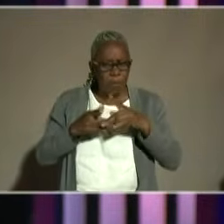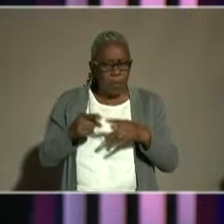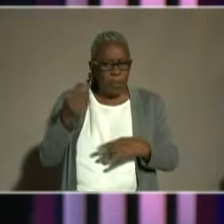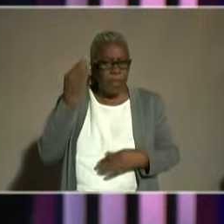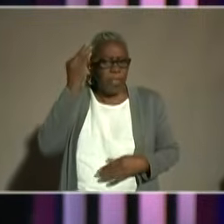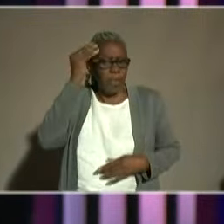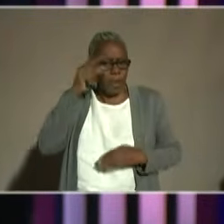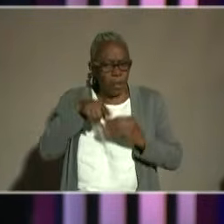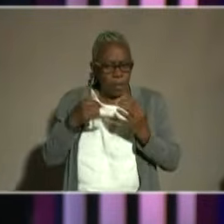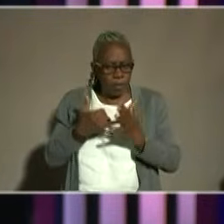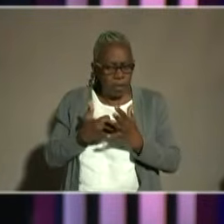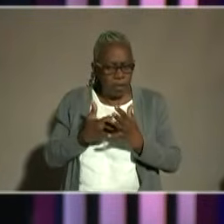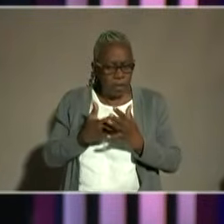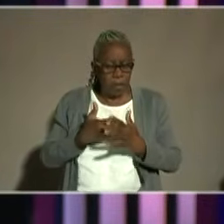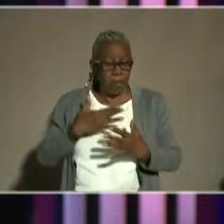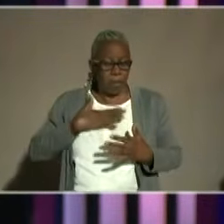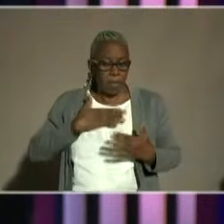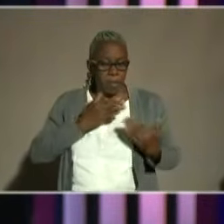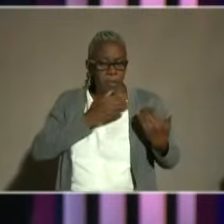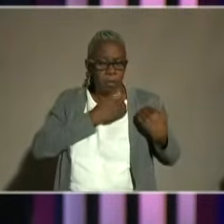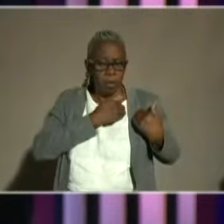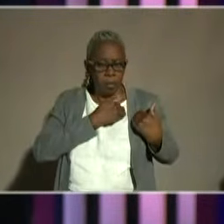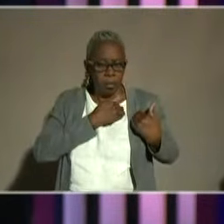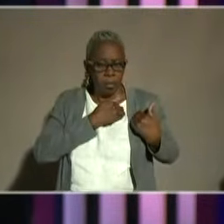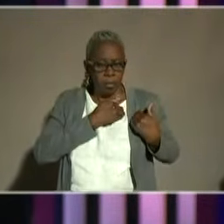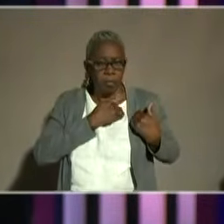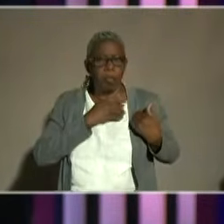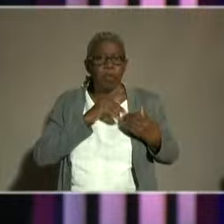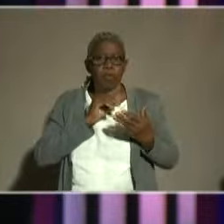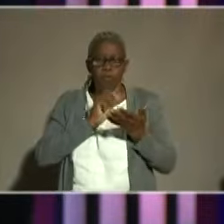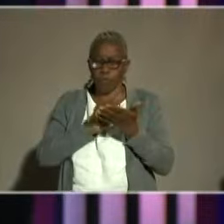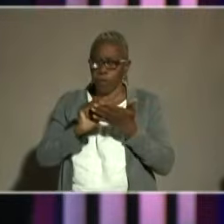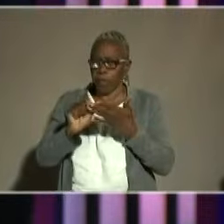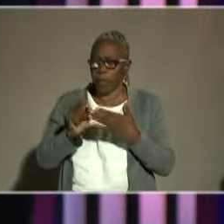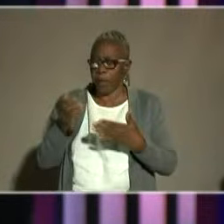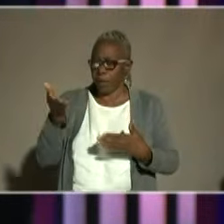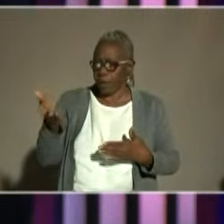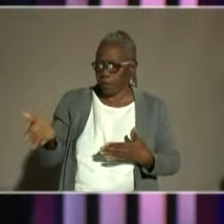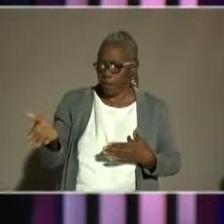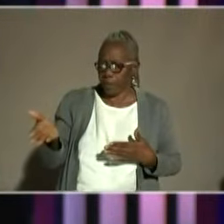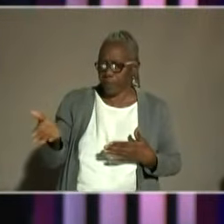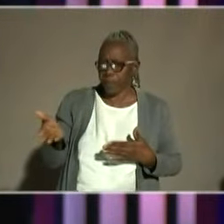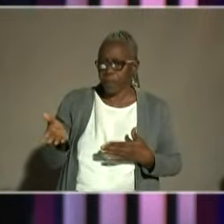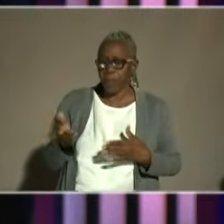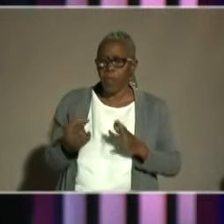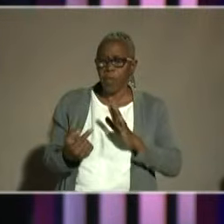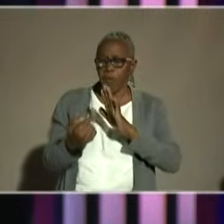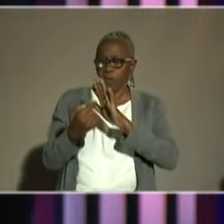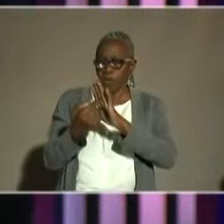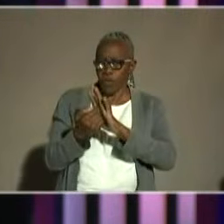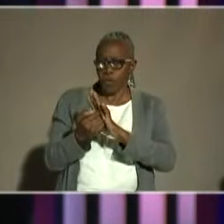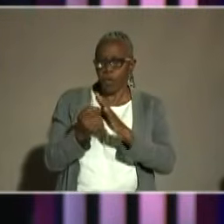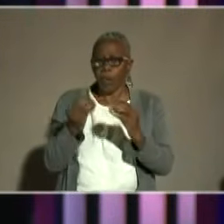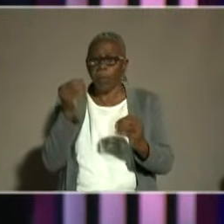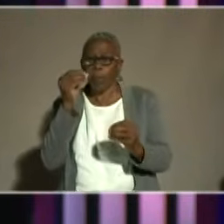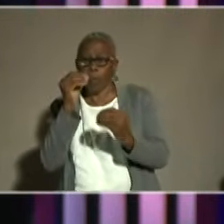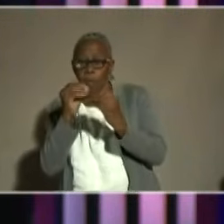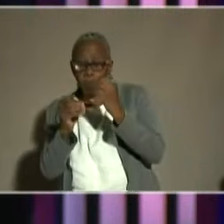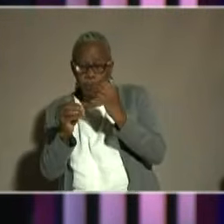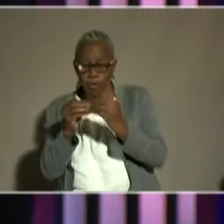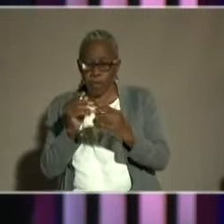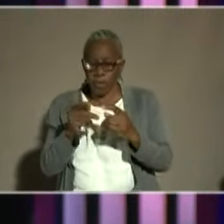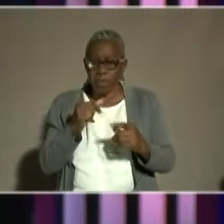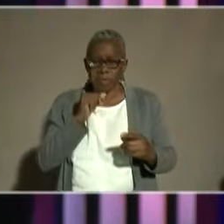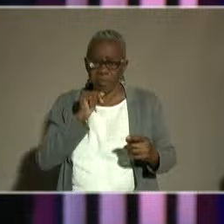I thought really my response ought to be driven by them. We did an internal poll. It showed that a majority thought I should renounce, and